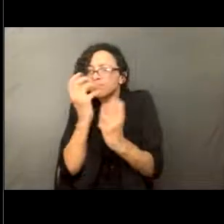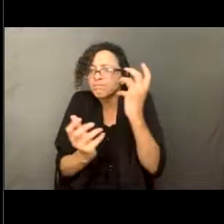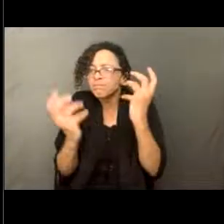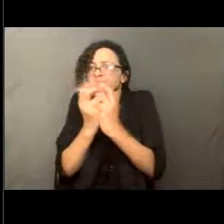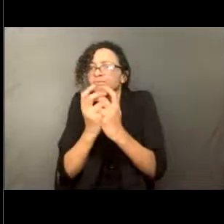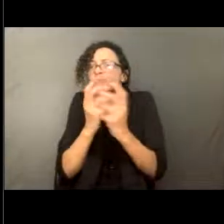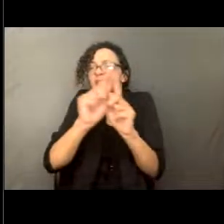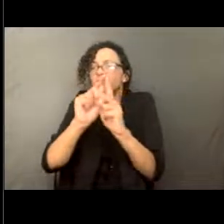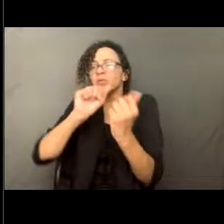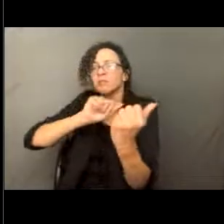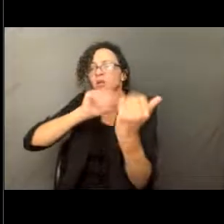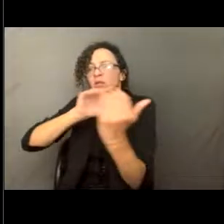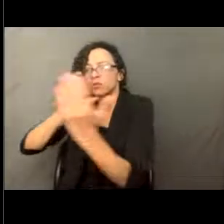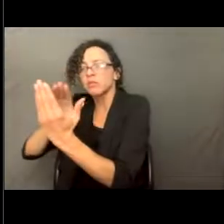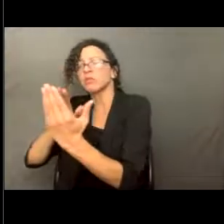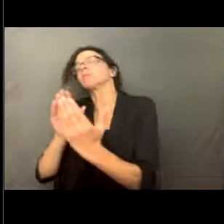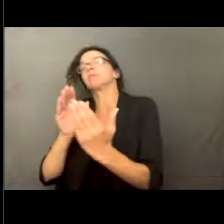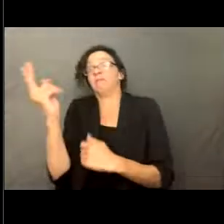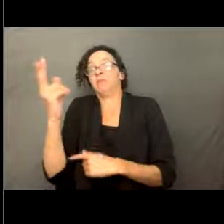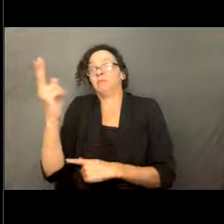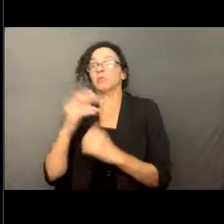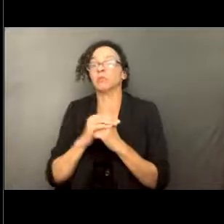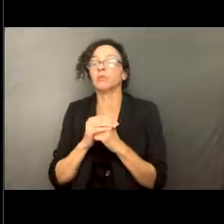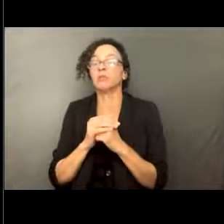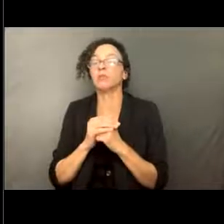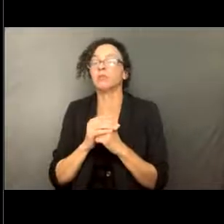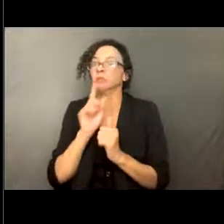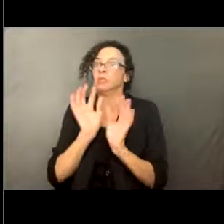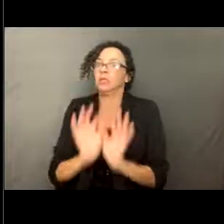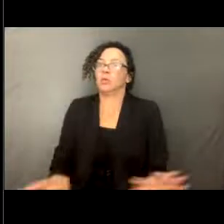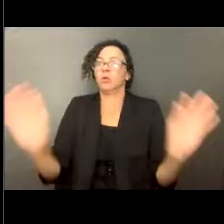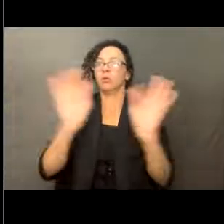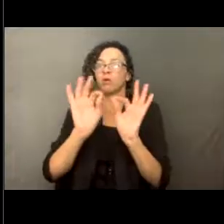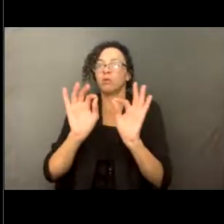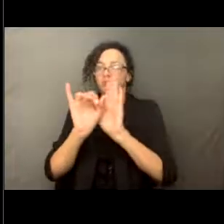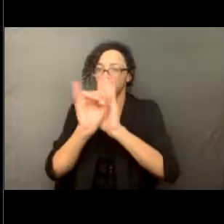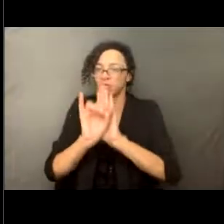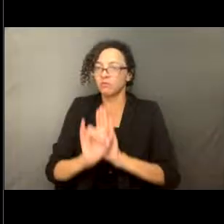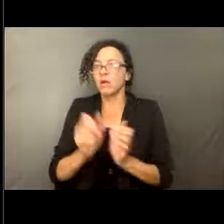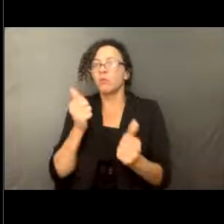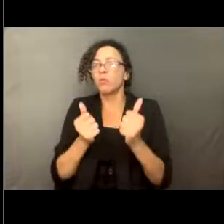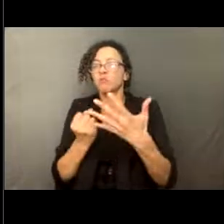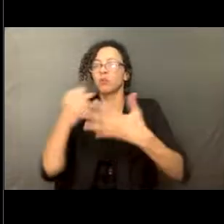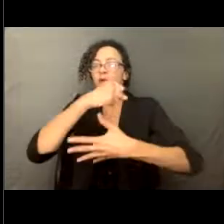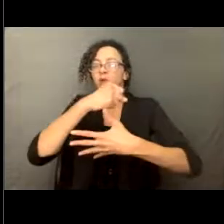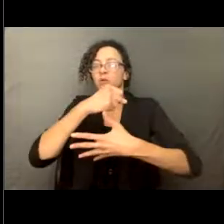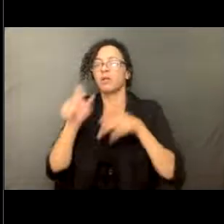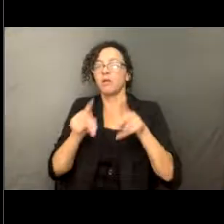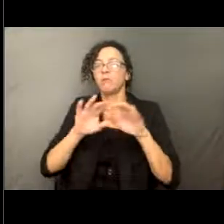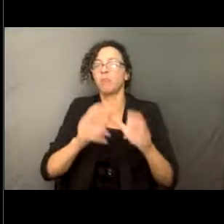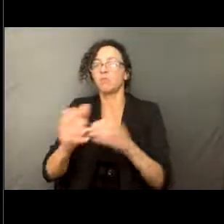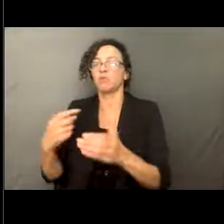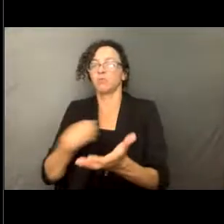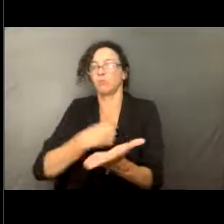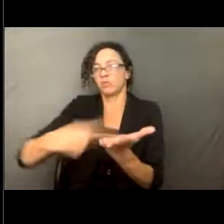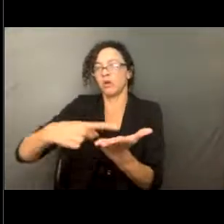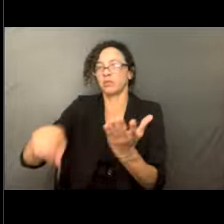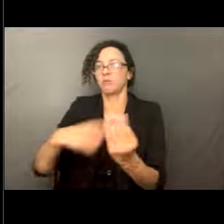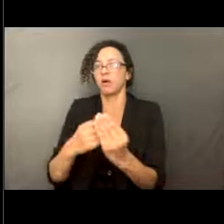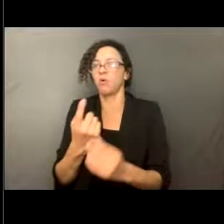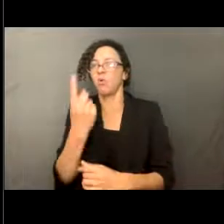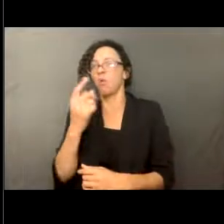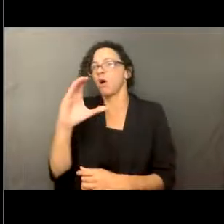this history, it's absolutely critical to be able to identify what priority populations we're talking about. So that's one of the core aims